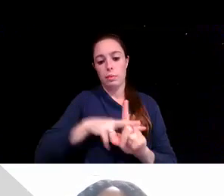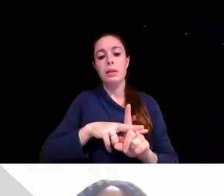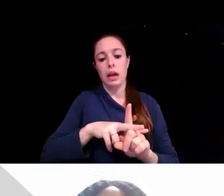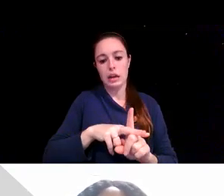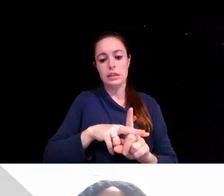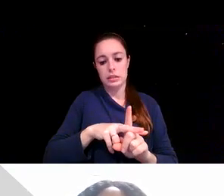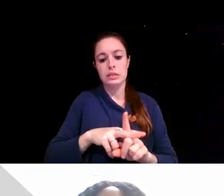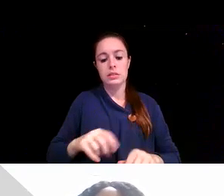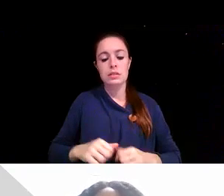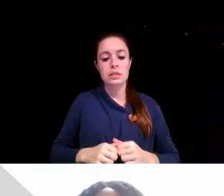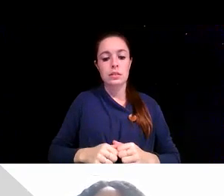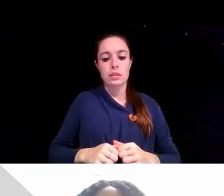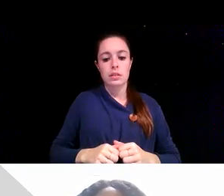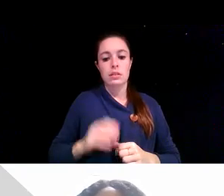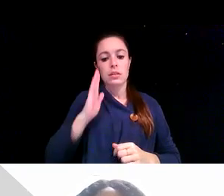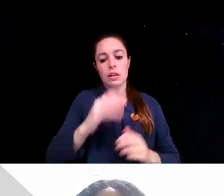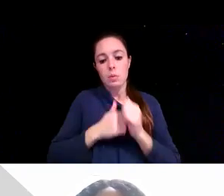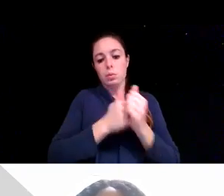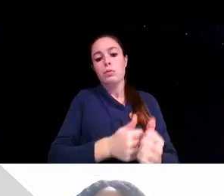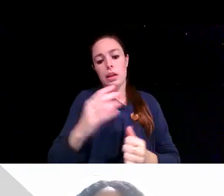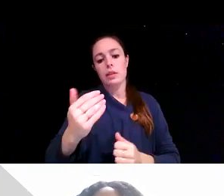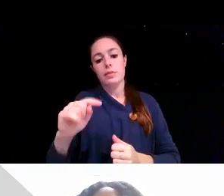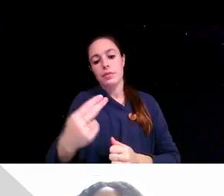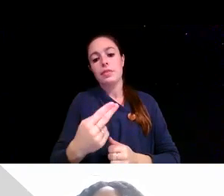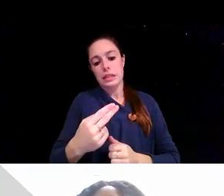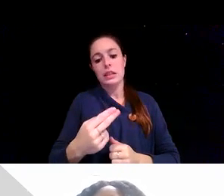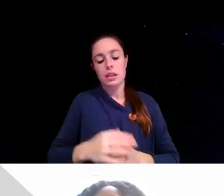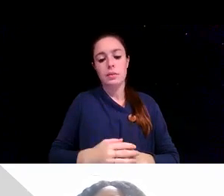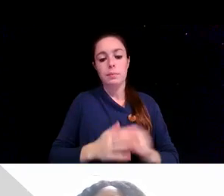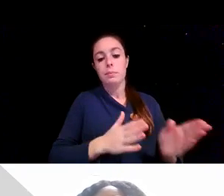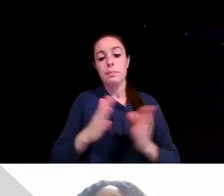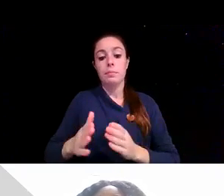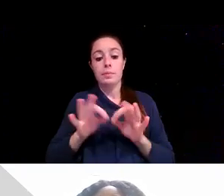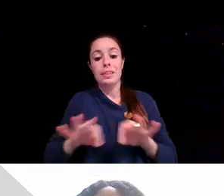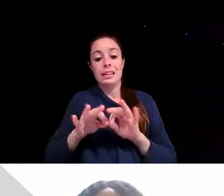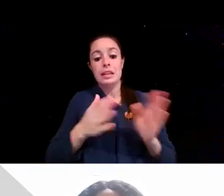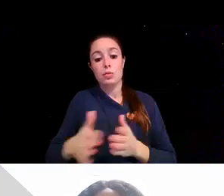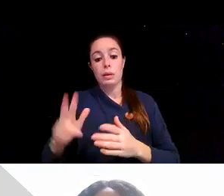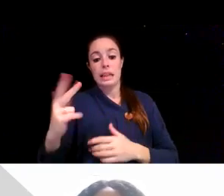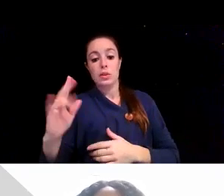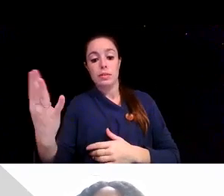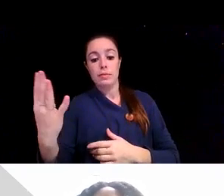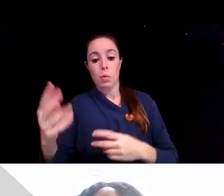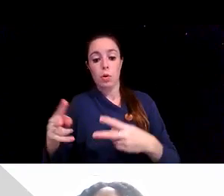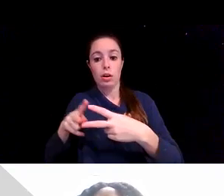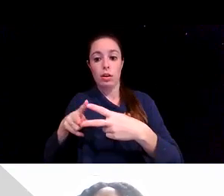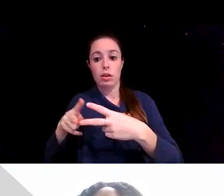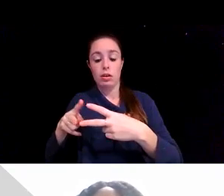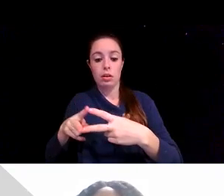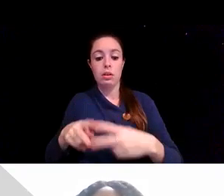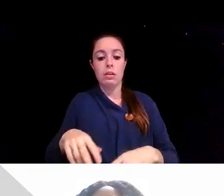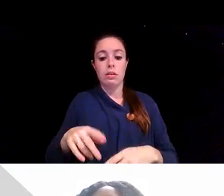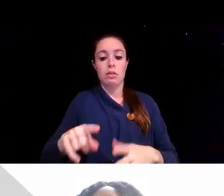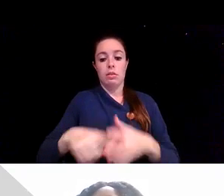2 goes by the 15th of the month rule. Essential Plan 3 and 4 would